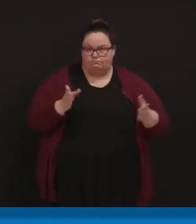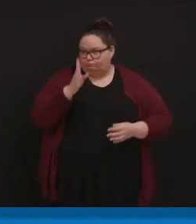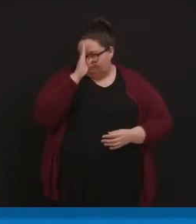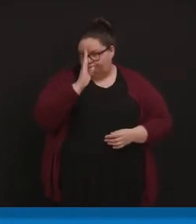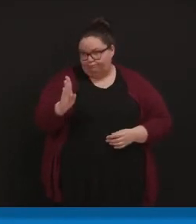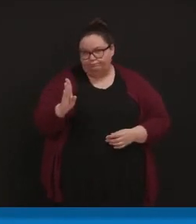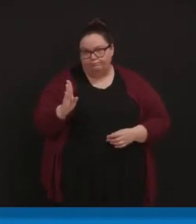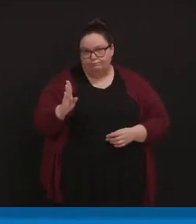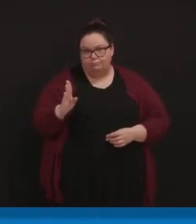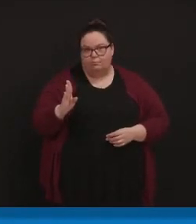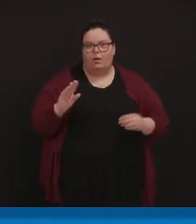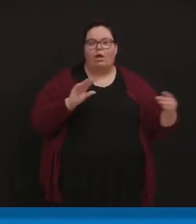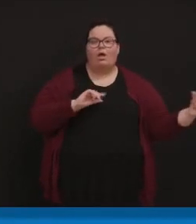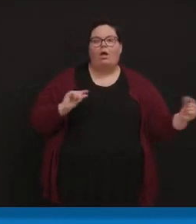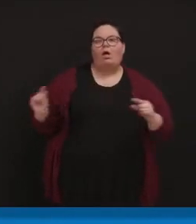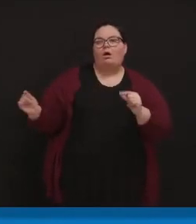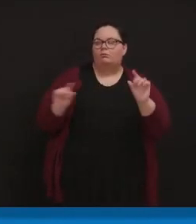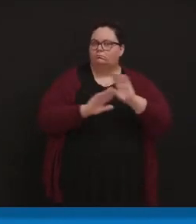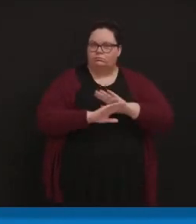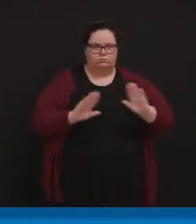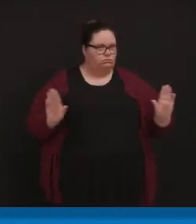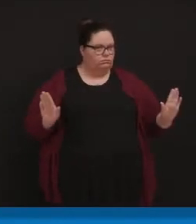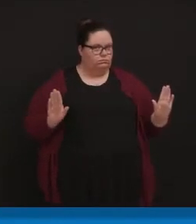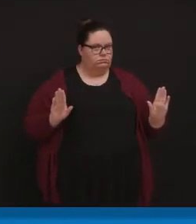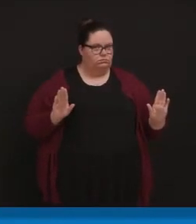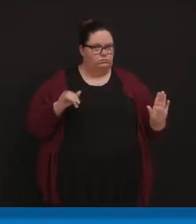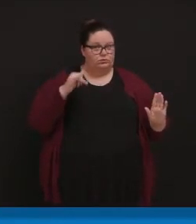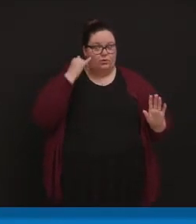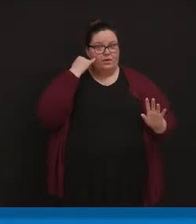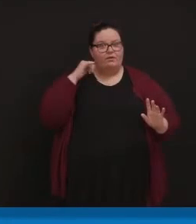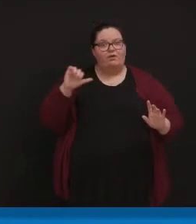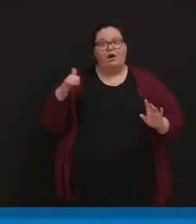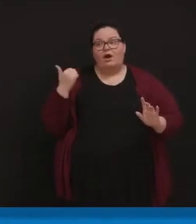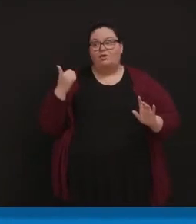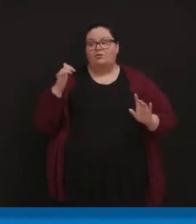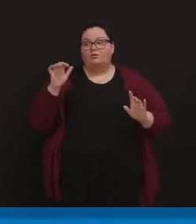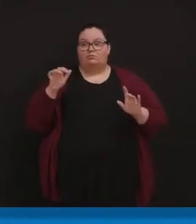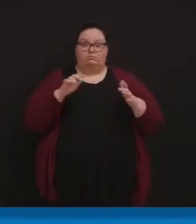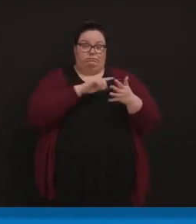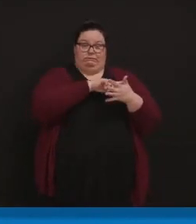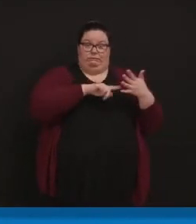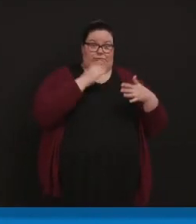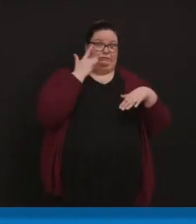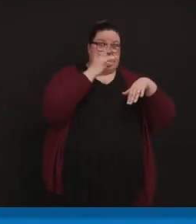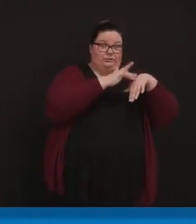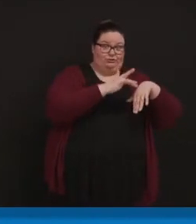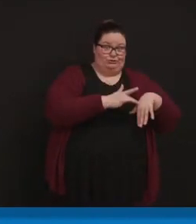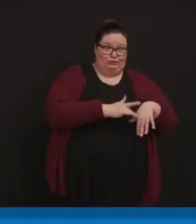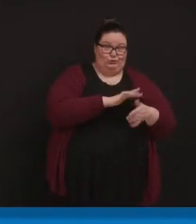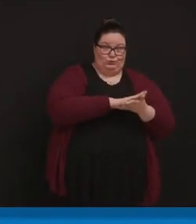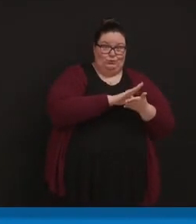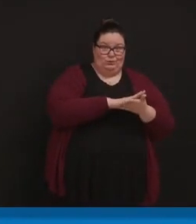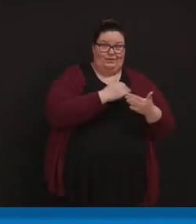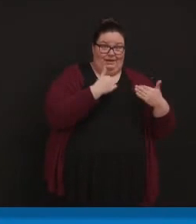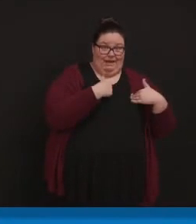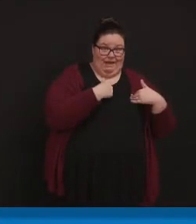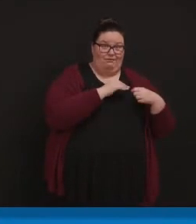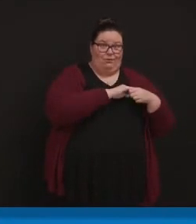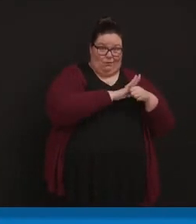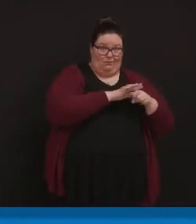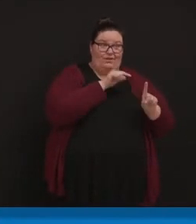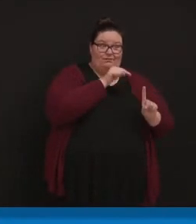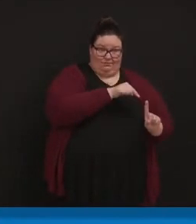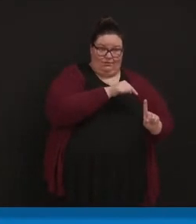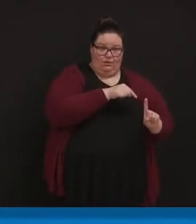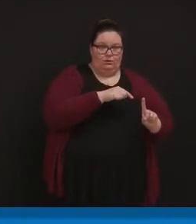directly. And otherwise, for folks outside of those groups, no news is good news. So we're committed to keeping you as